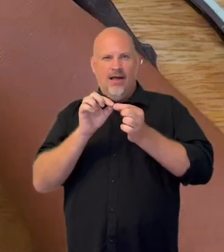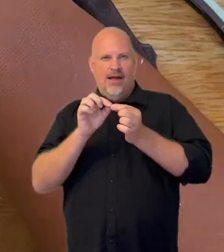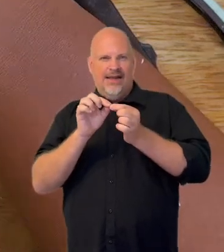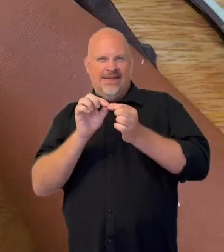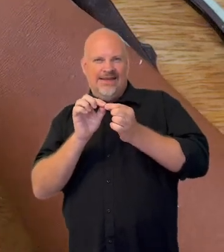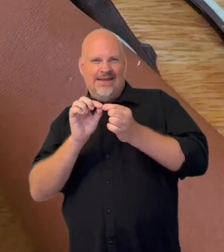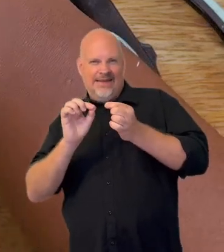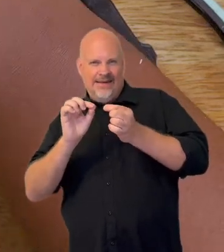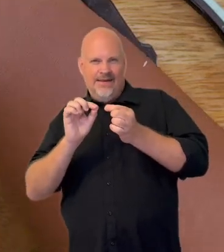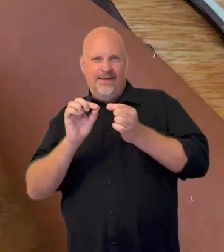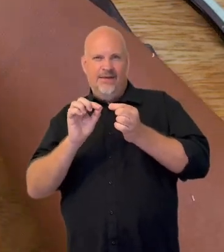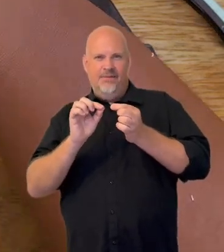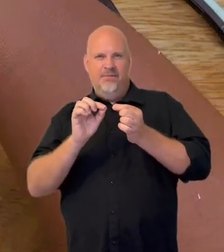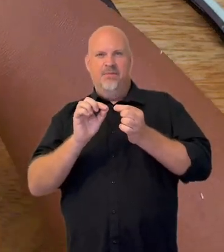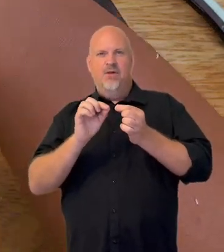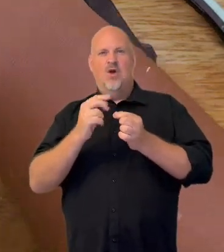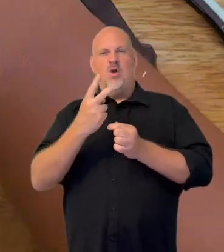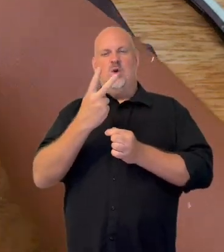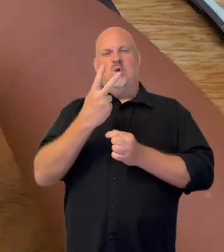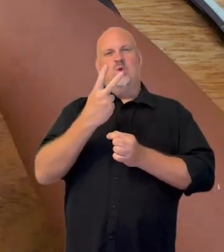this.